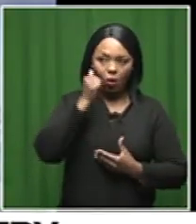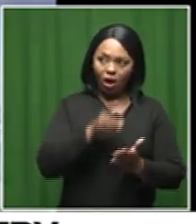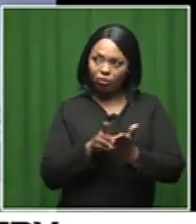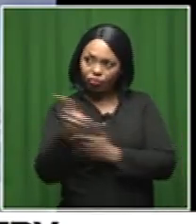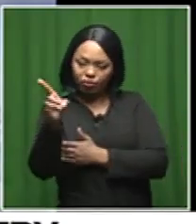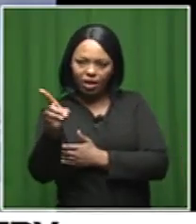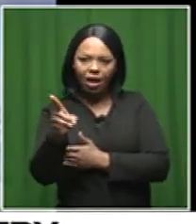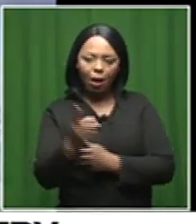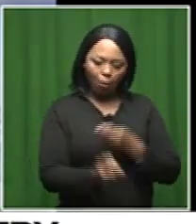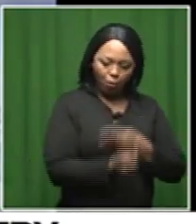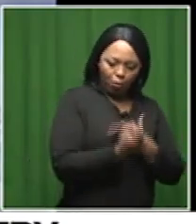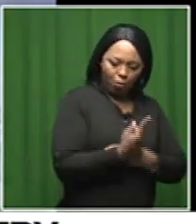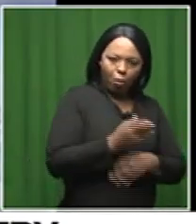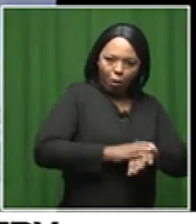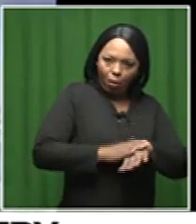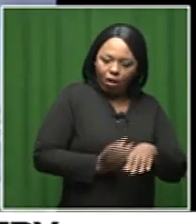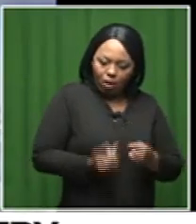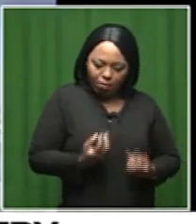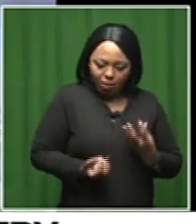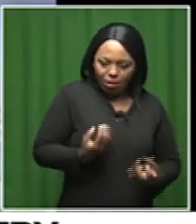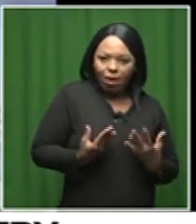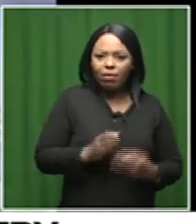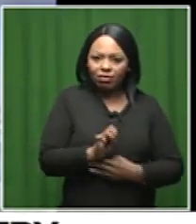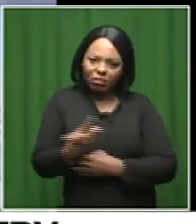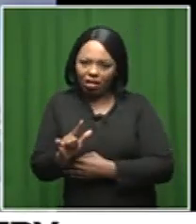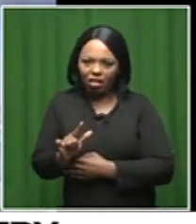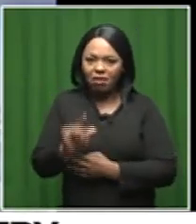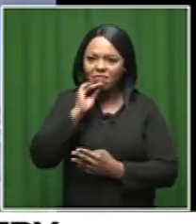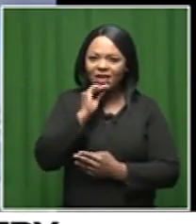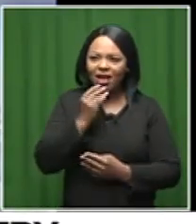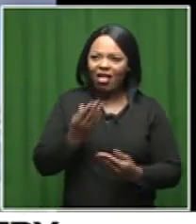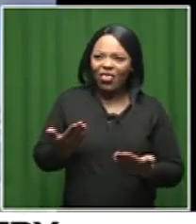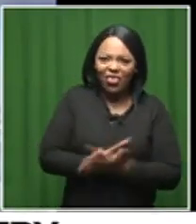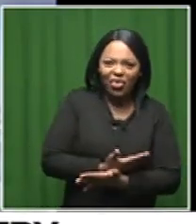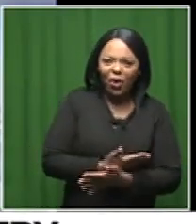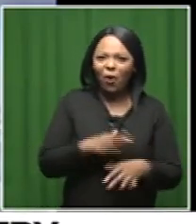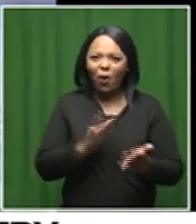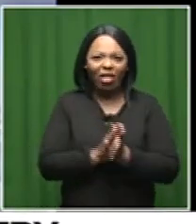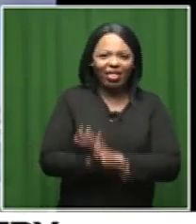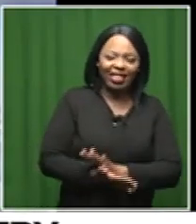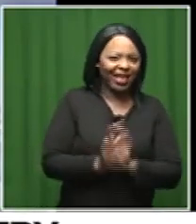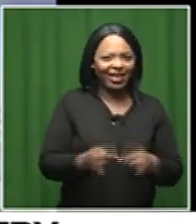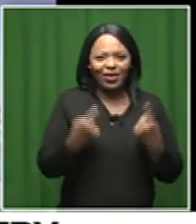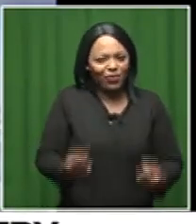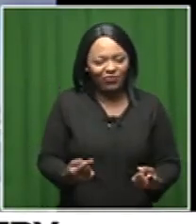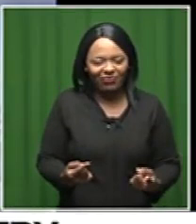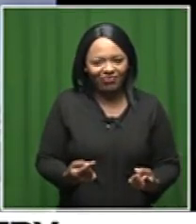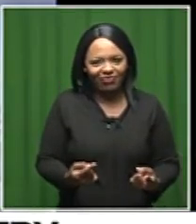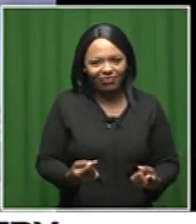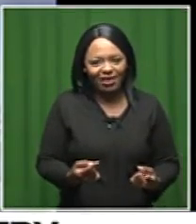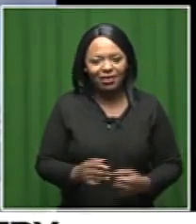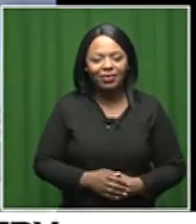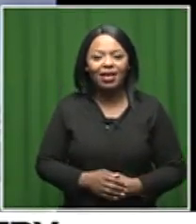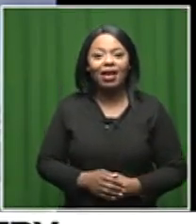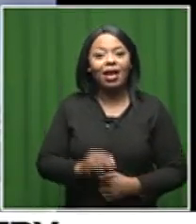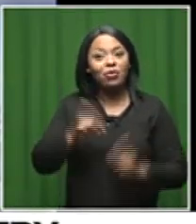continues generating additional stem cells. So no, you won't be missing or losing anything. And the